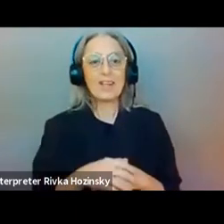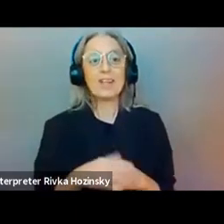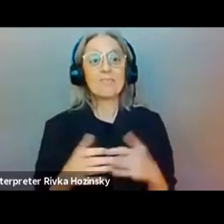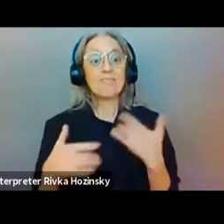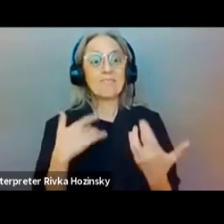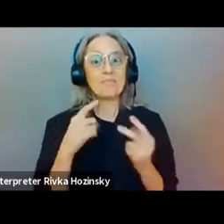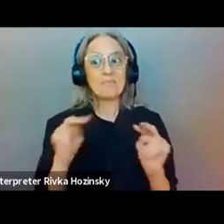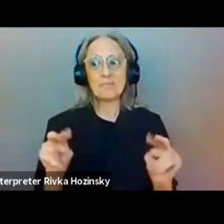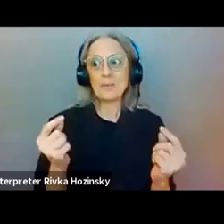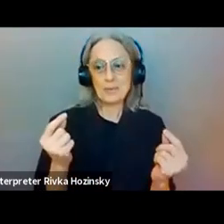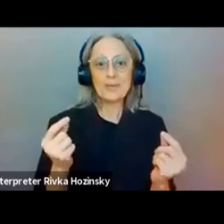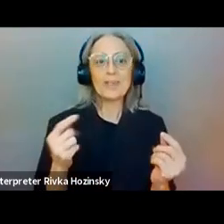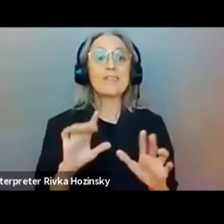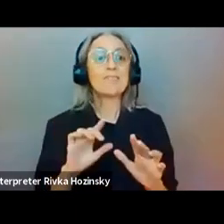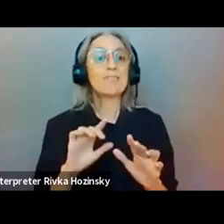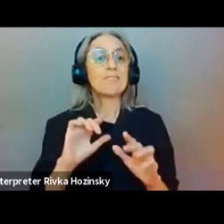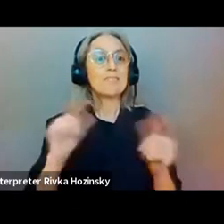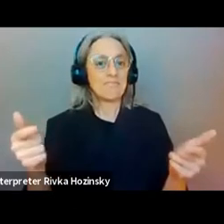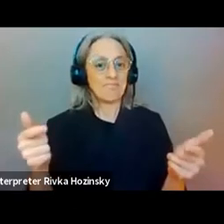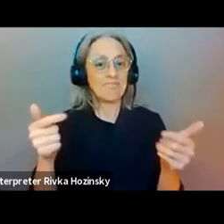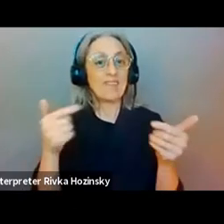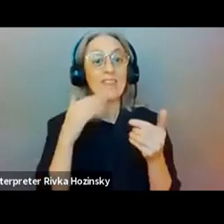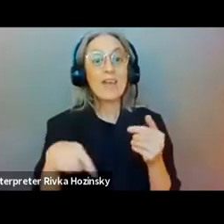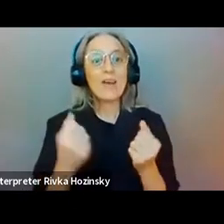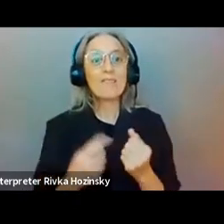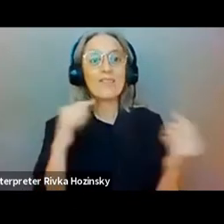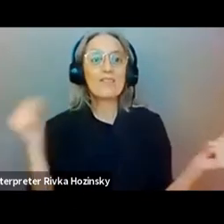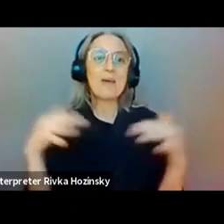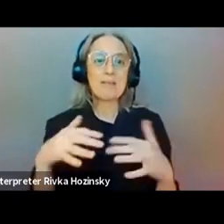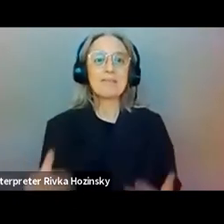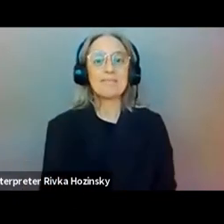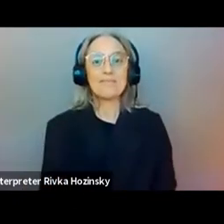they do. And now I'm going to pass it on to them. Thank you everyone for coming.